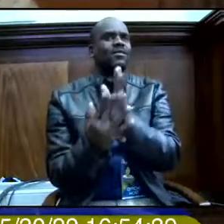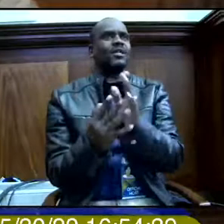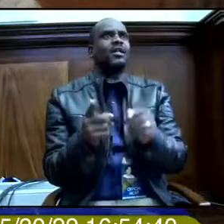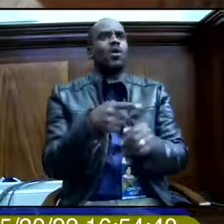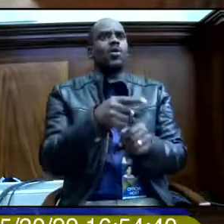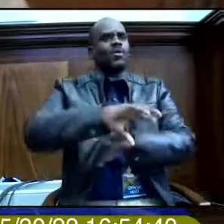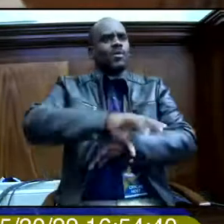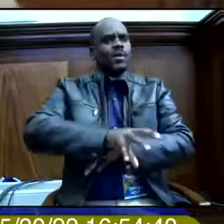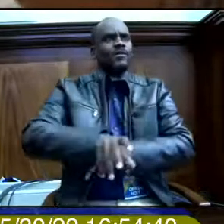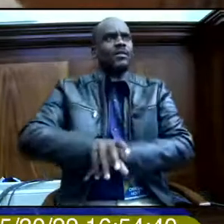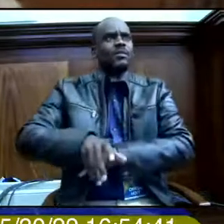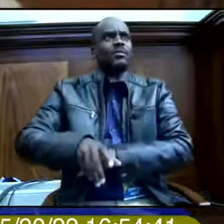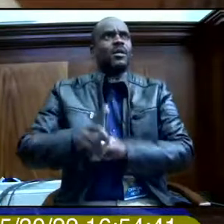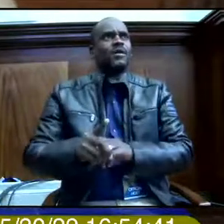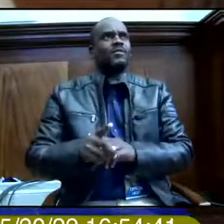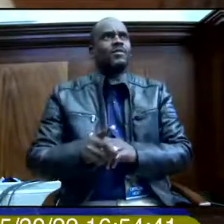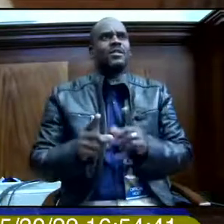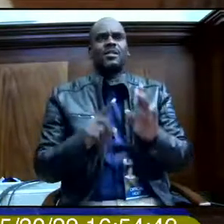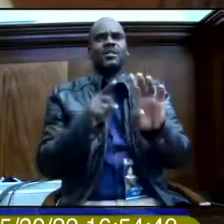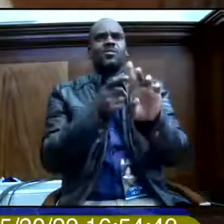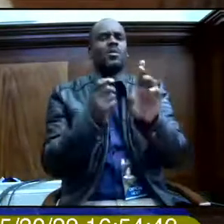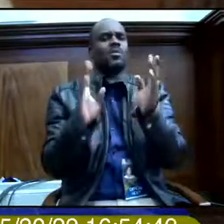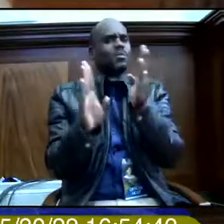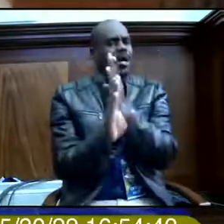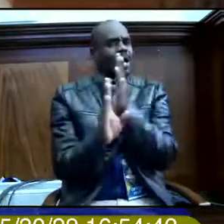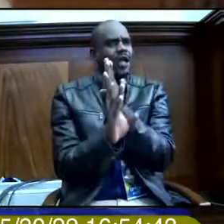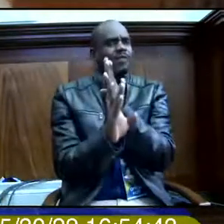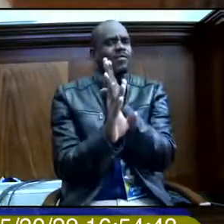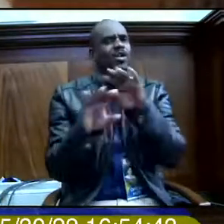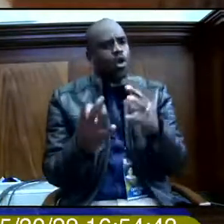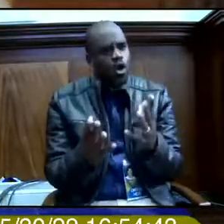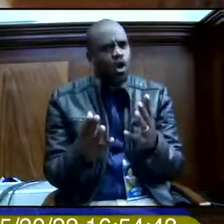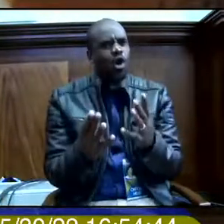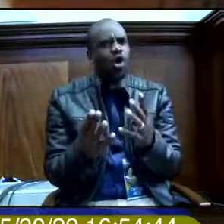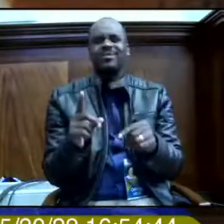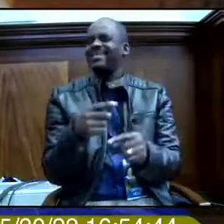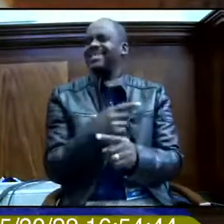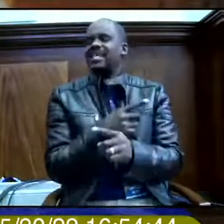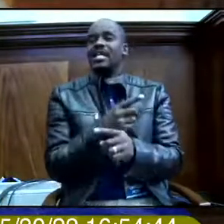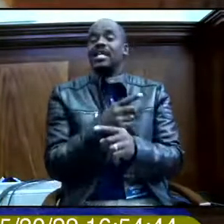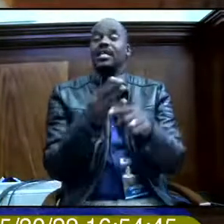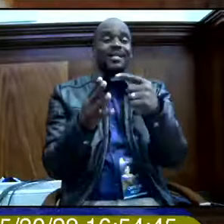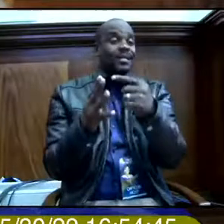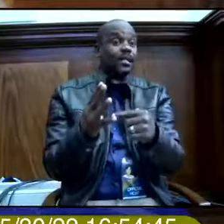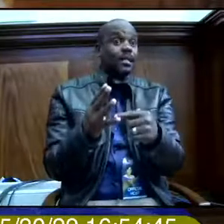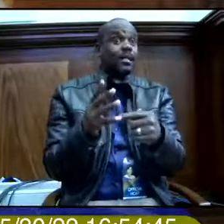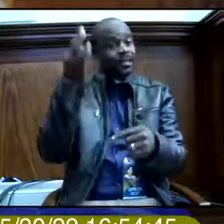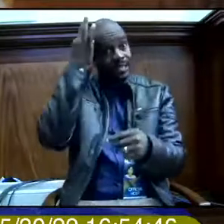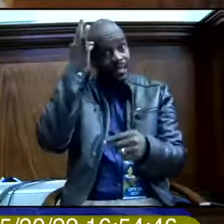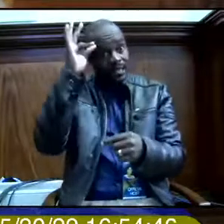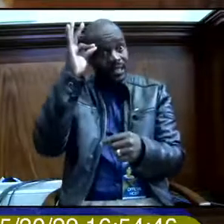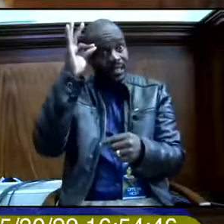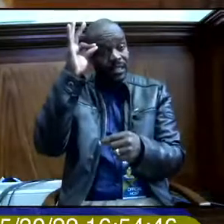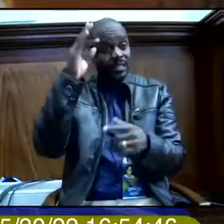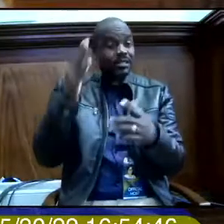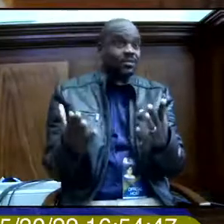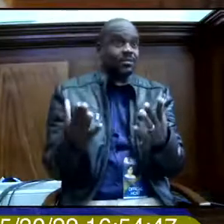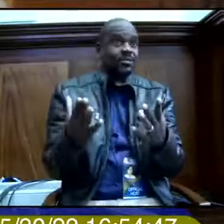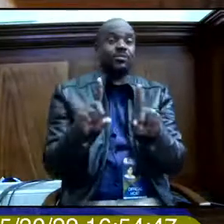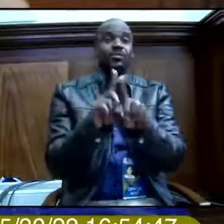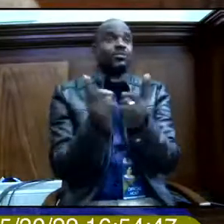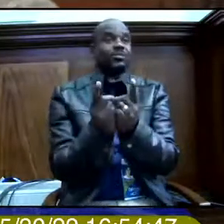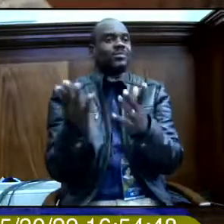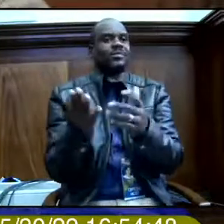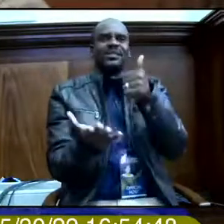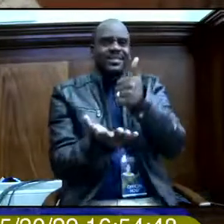province be it from the private sector or any state entity so as i said it when we sit